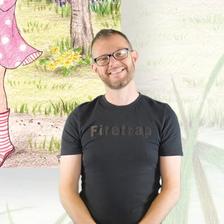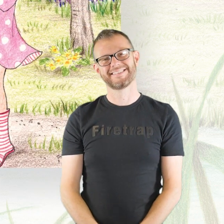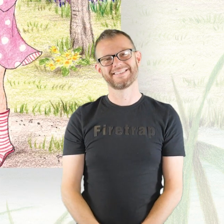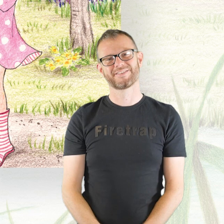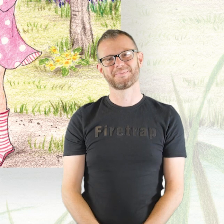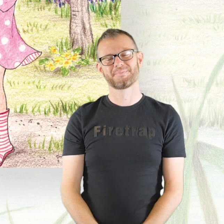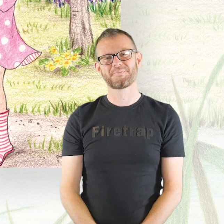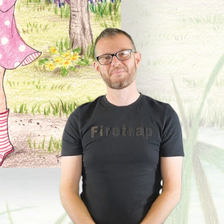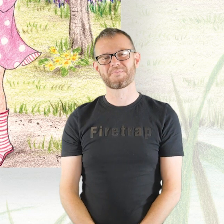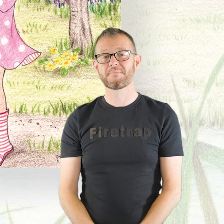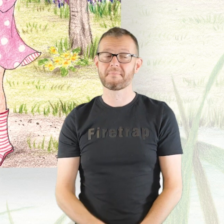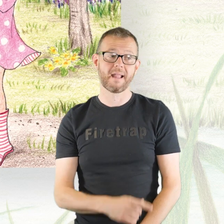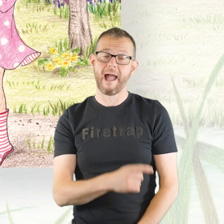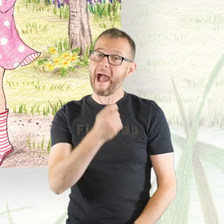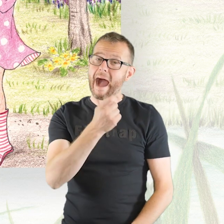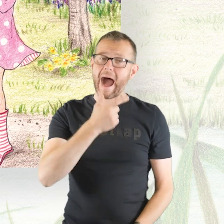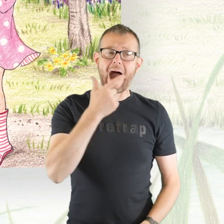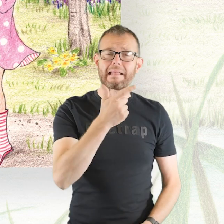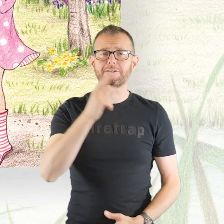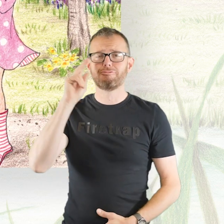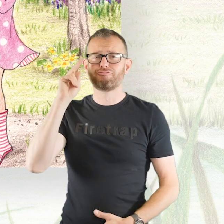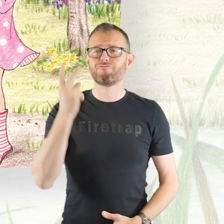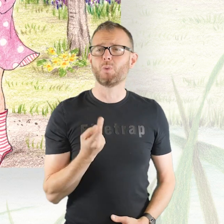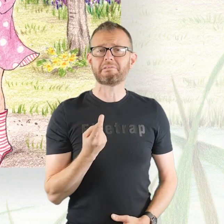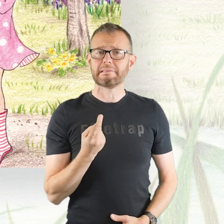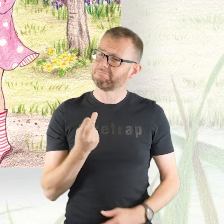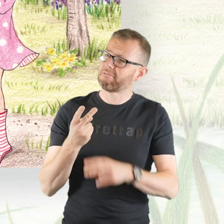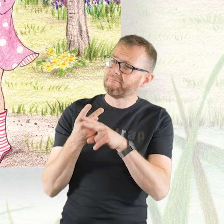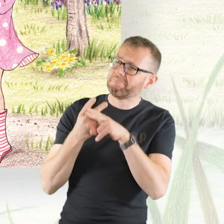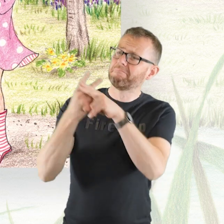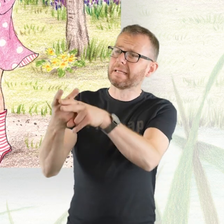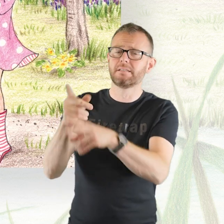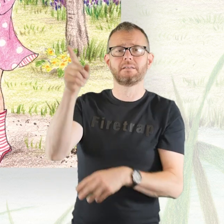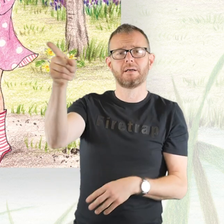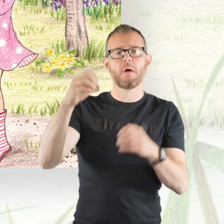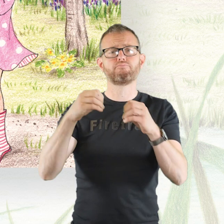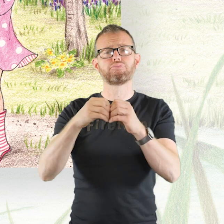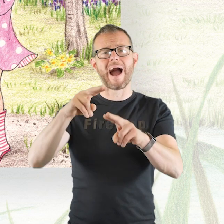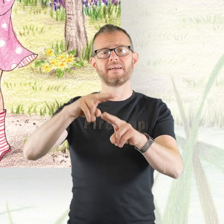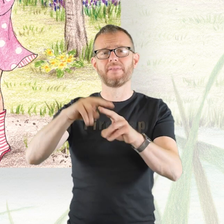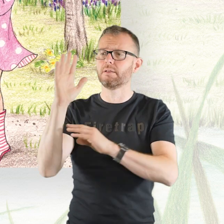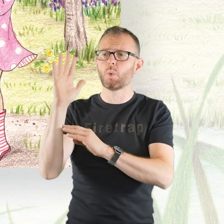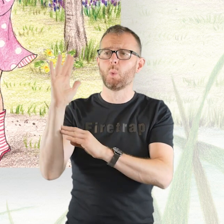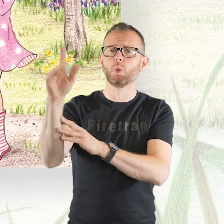Bradfield Woods. Alex and Rosie visited Bradfield Woods in spring.